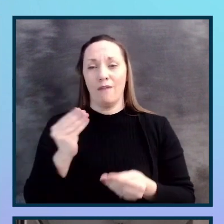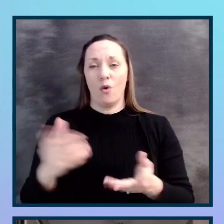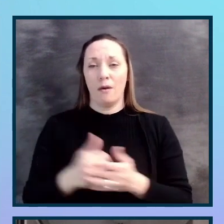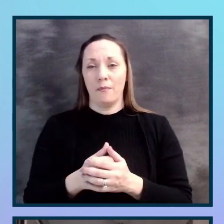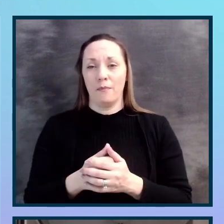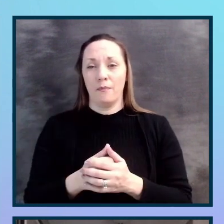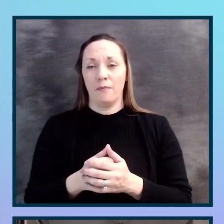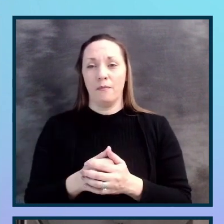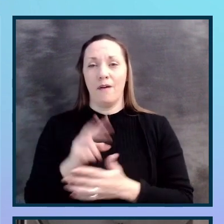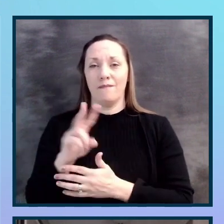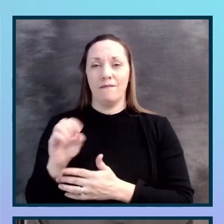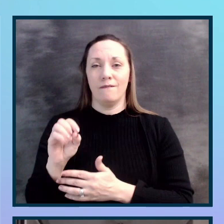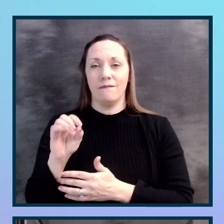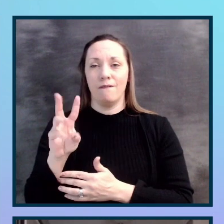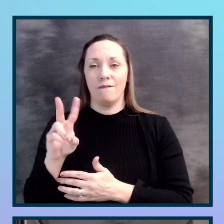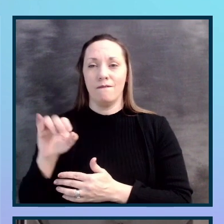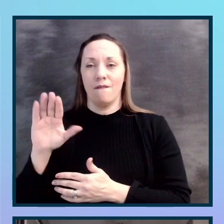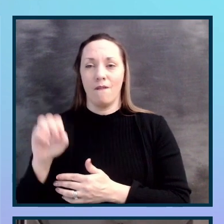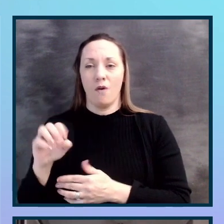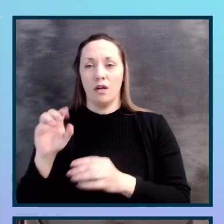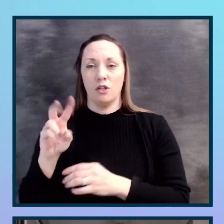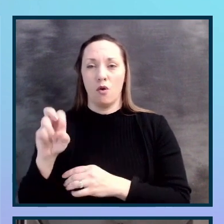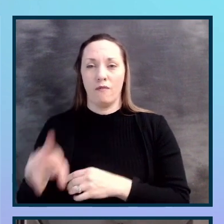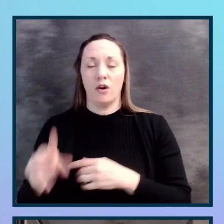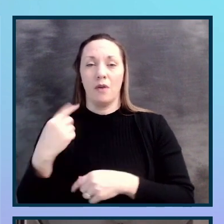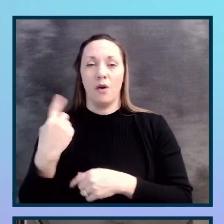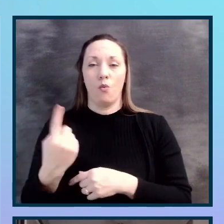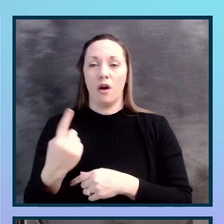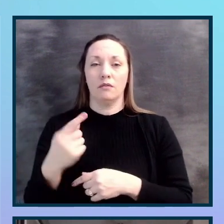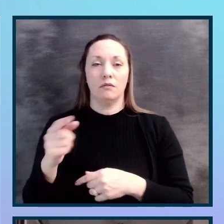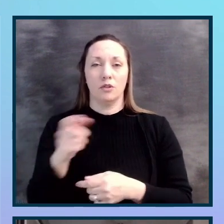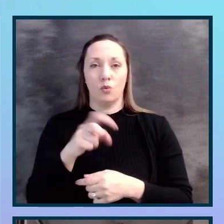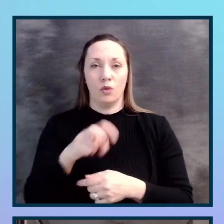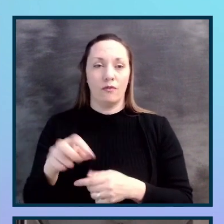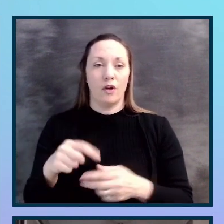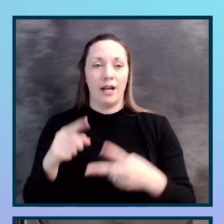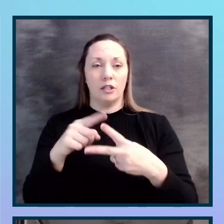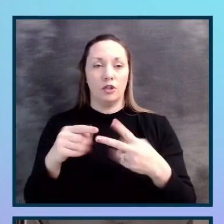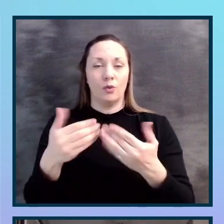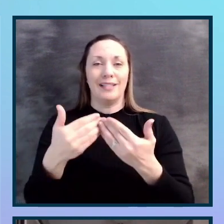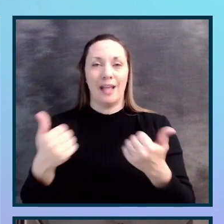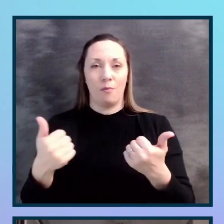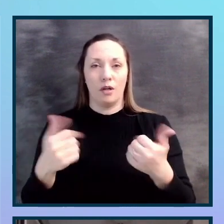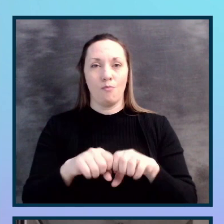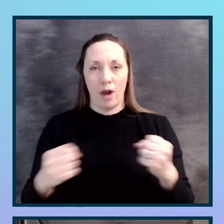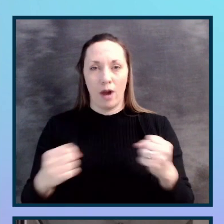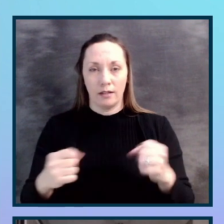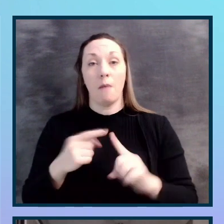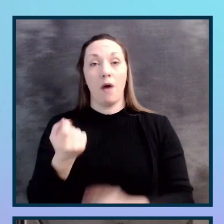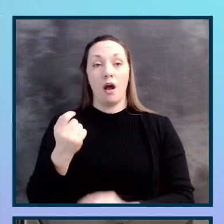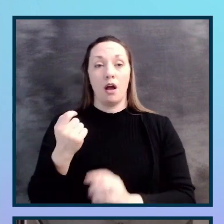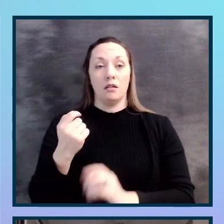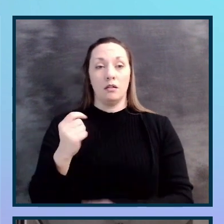inform voiceover that these should be treated as a single text node rather than as two separate breaks. But role text has